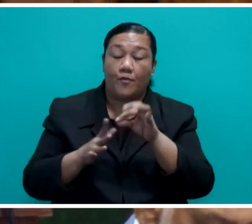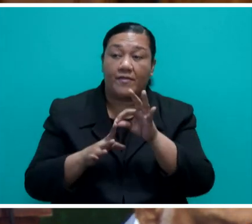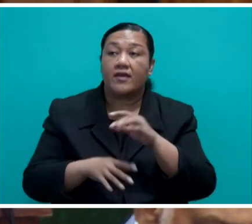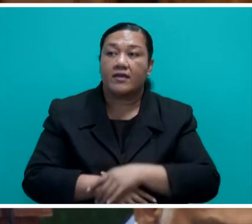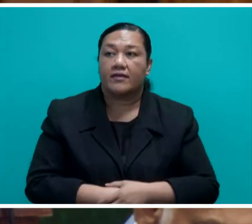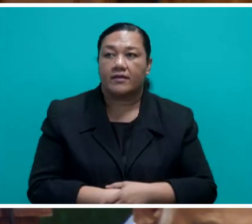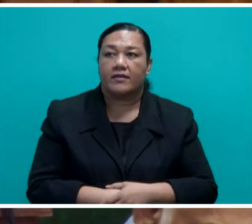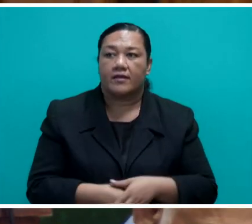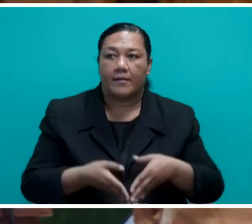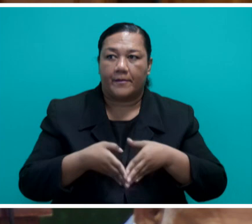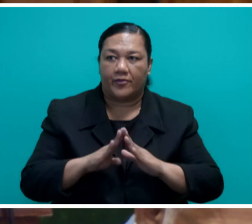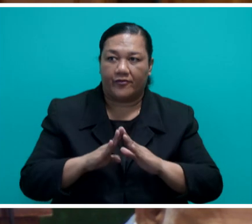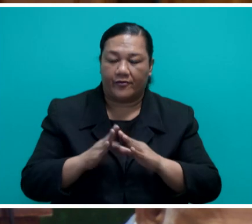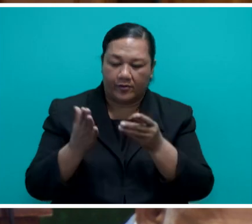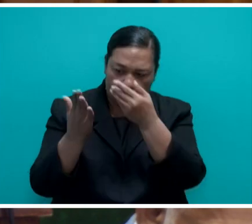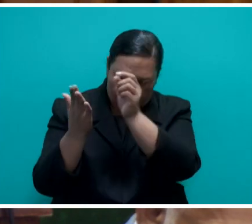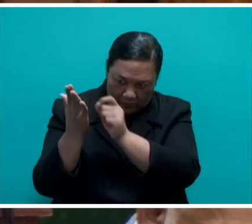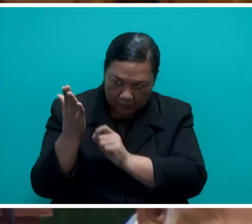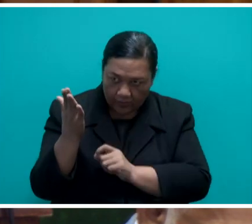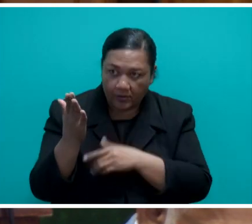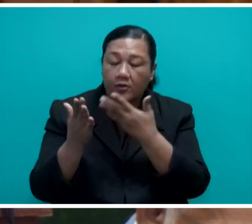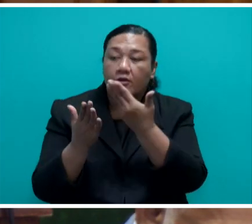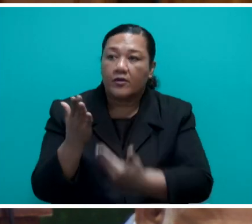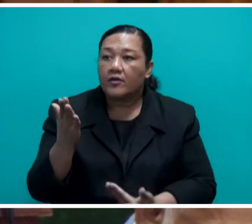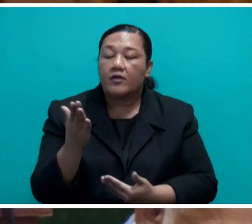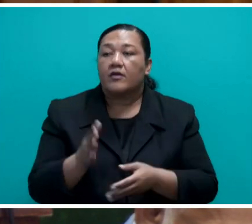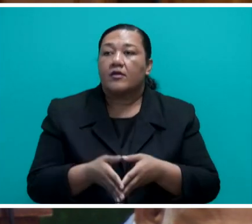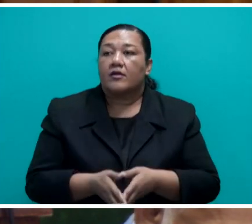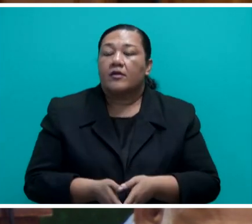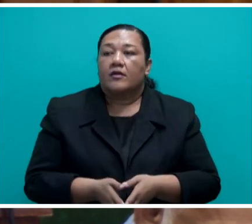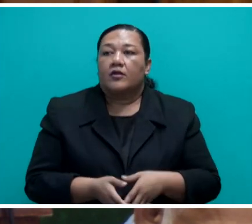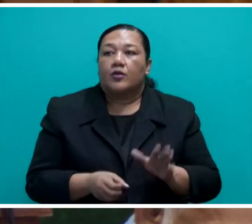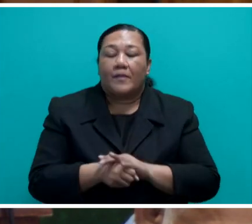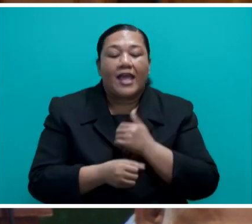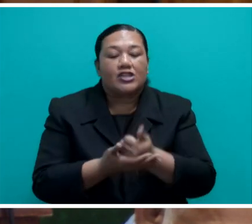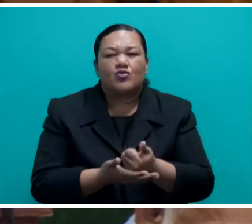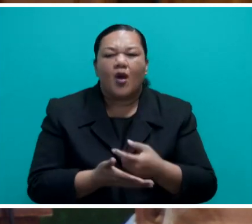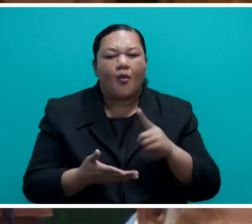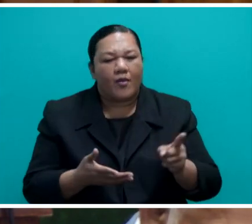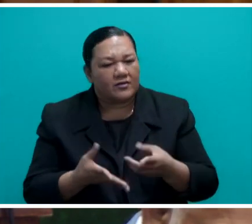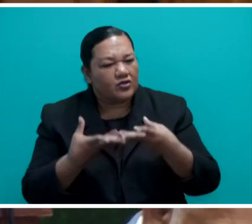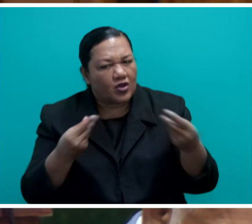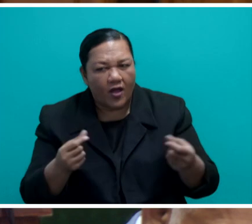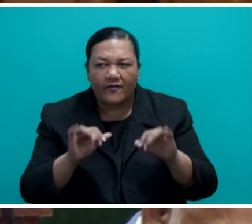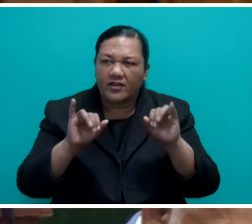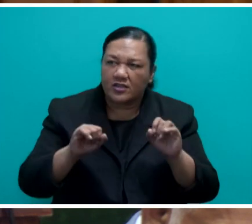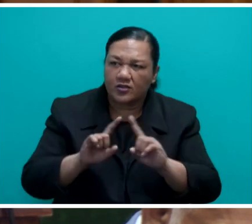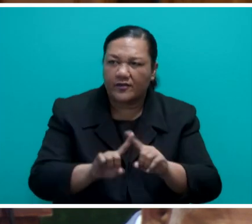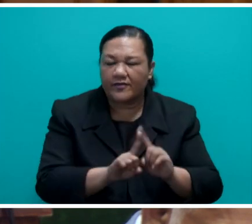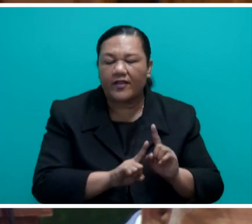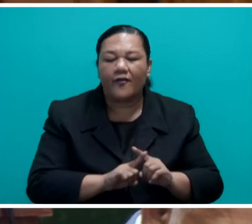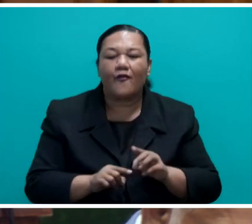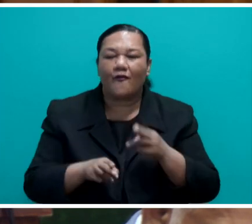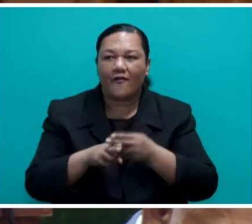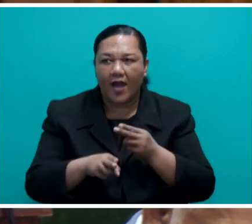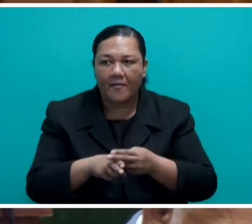is formulated, ensuring a streamlined process for addressing grievances from farmers, stakeholders, and the